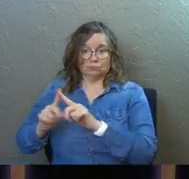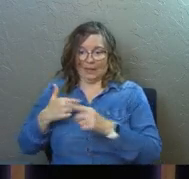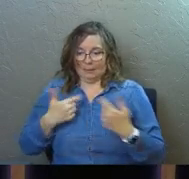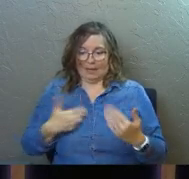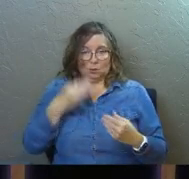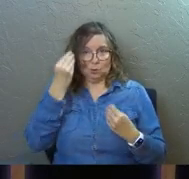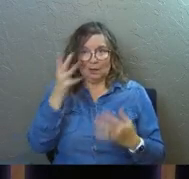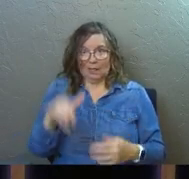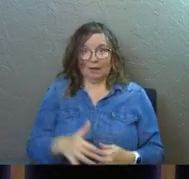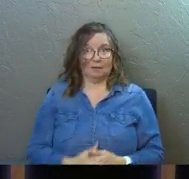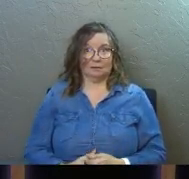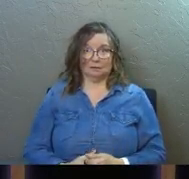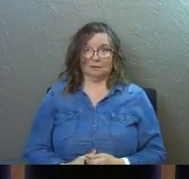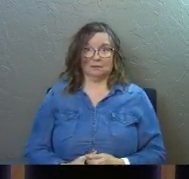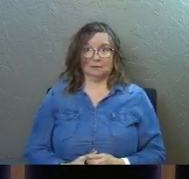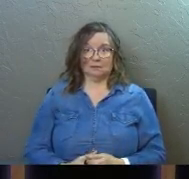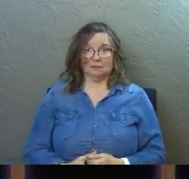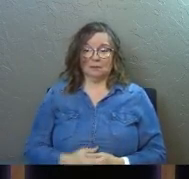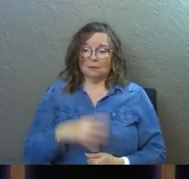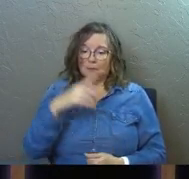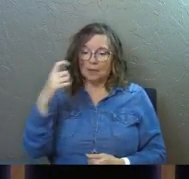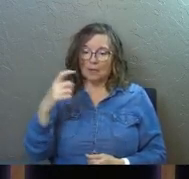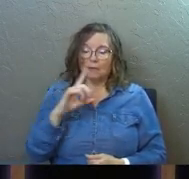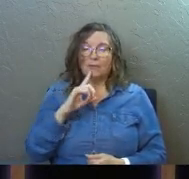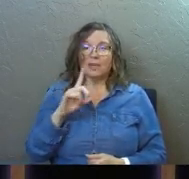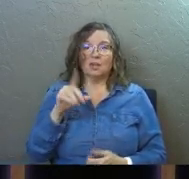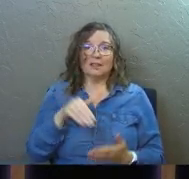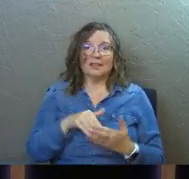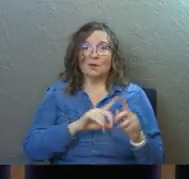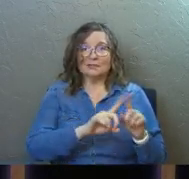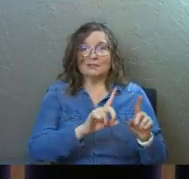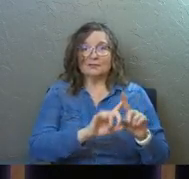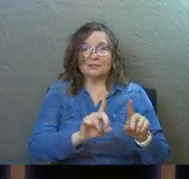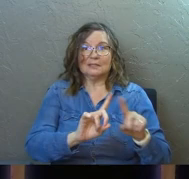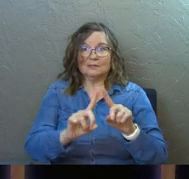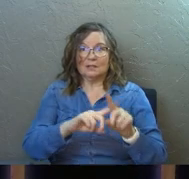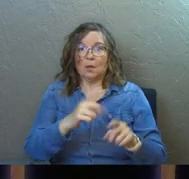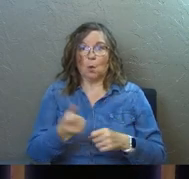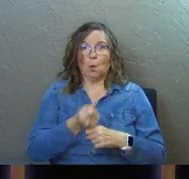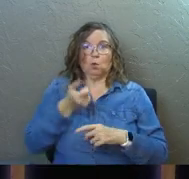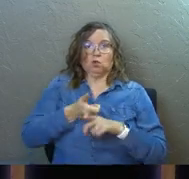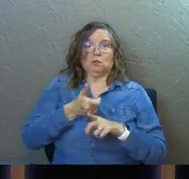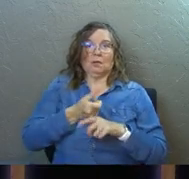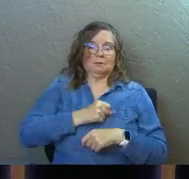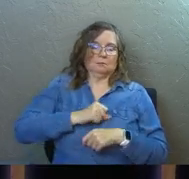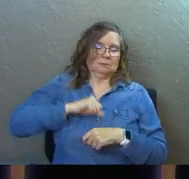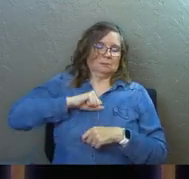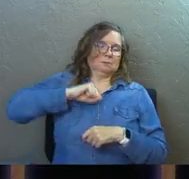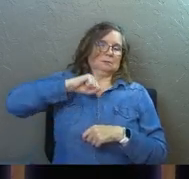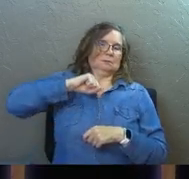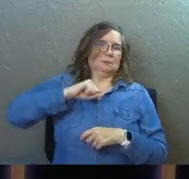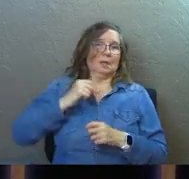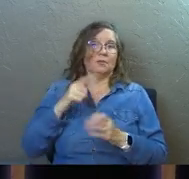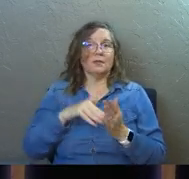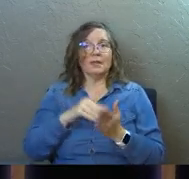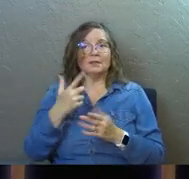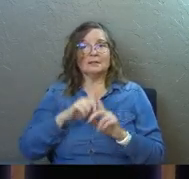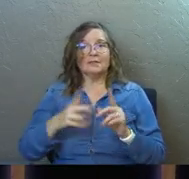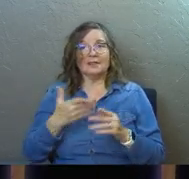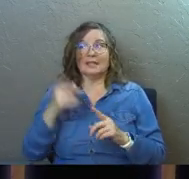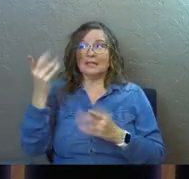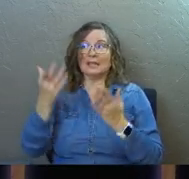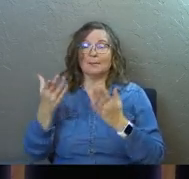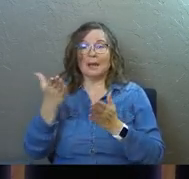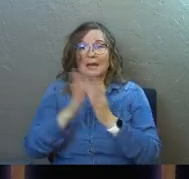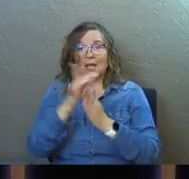I'm not here to tell you that, because there's 1,000 different things that are holding you back, and there's 1,000 different things